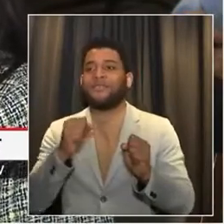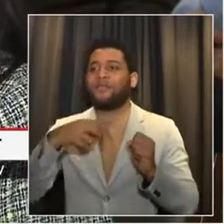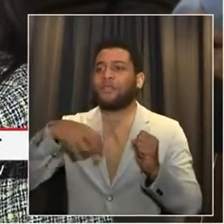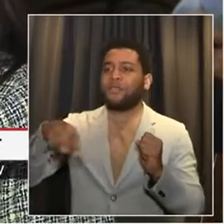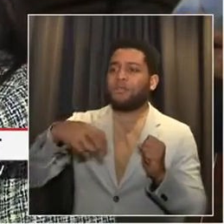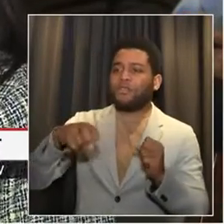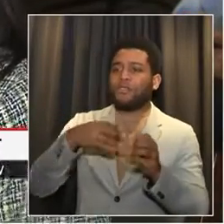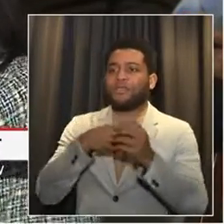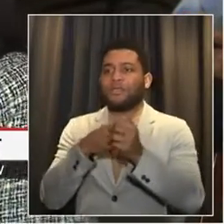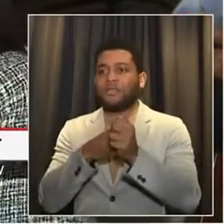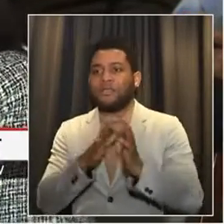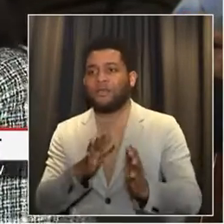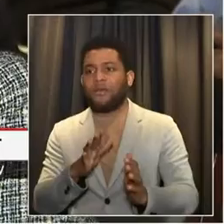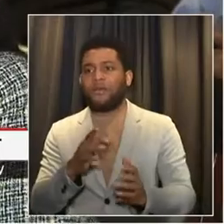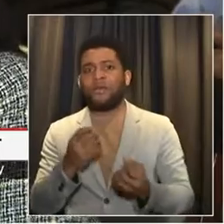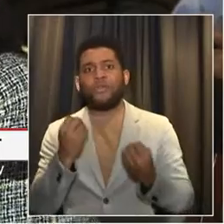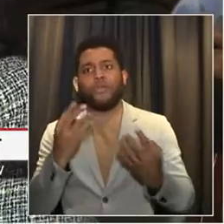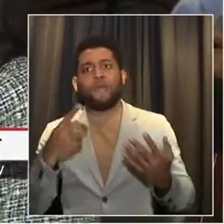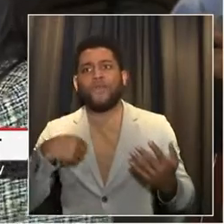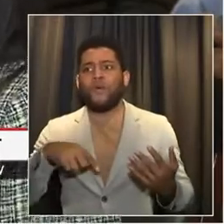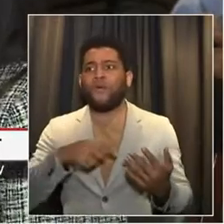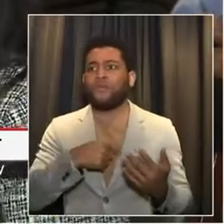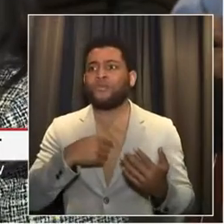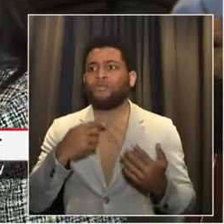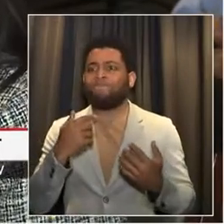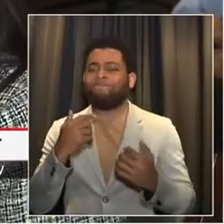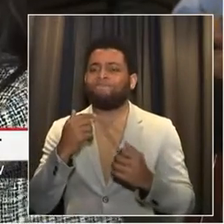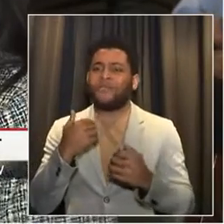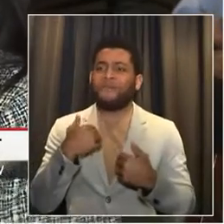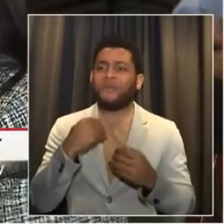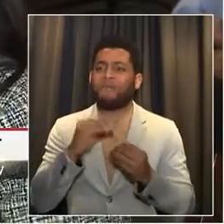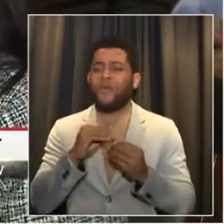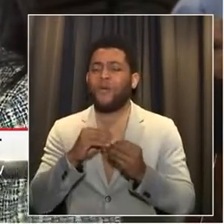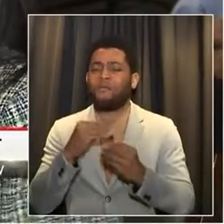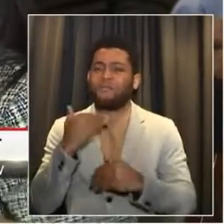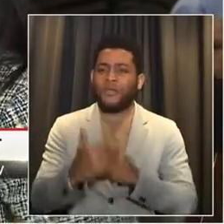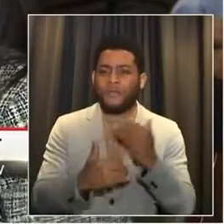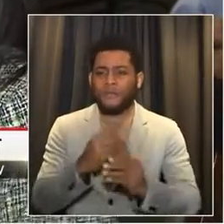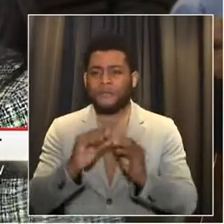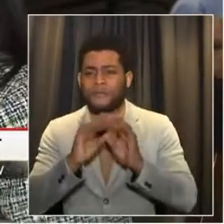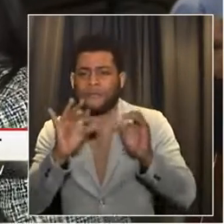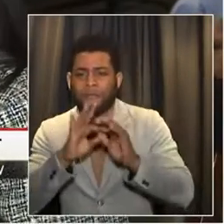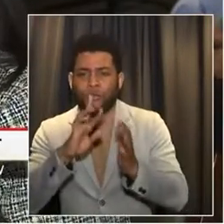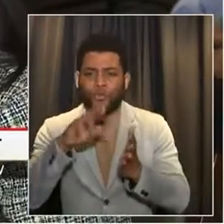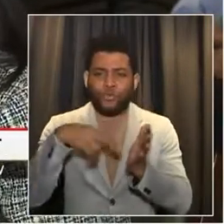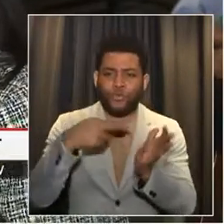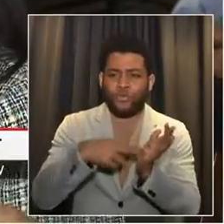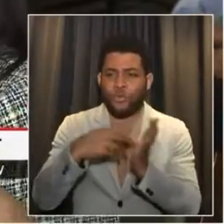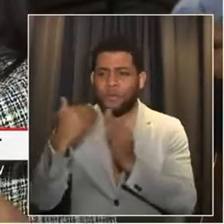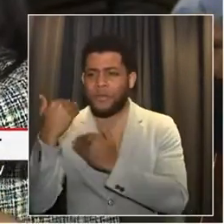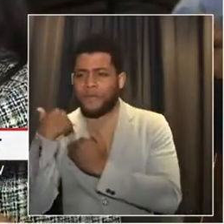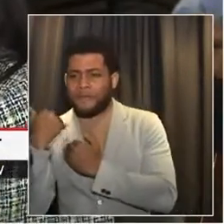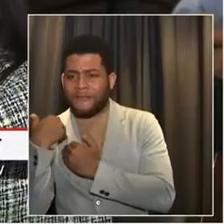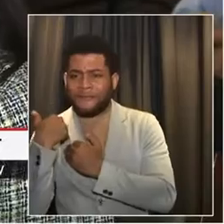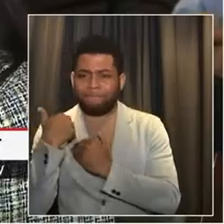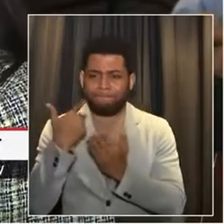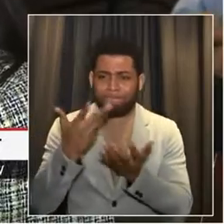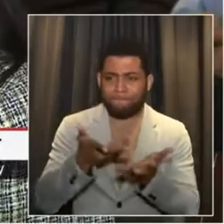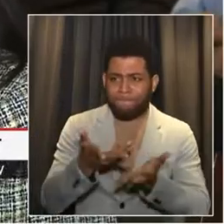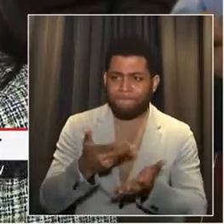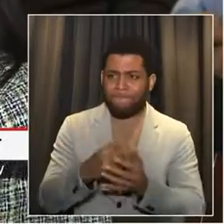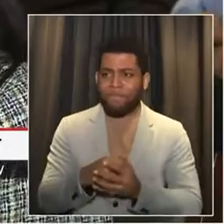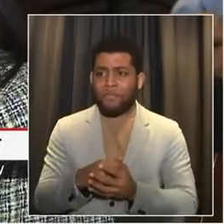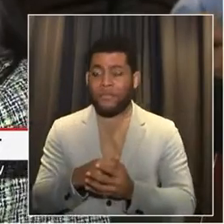us creating more process and clarity of role. We believe that our credible contexts are a continuum, and really clarifying